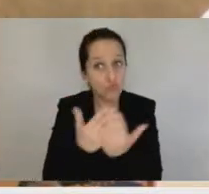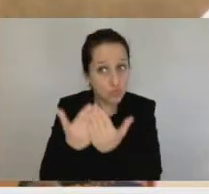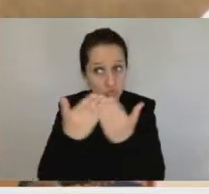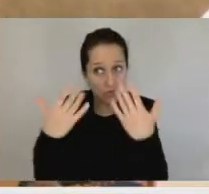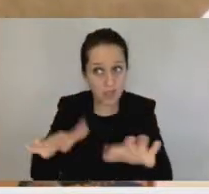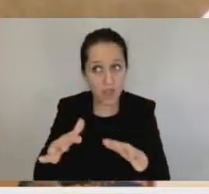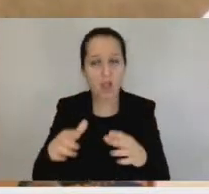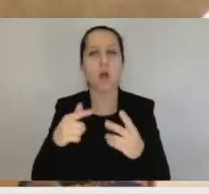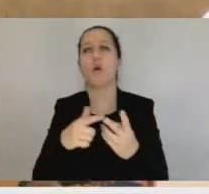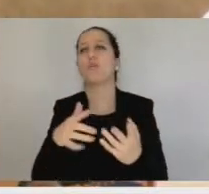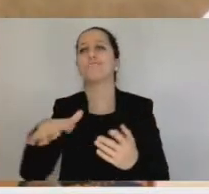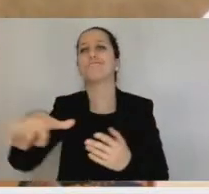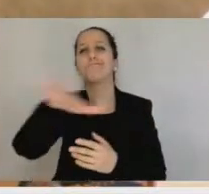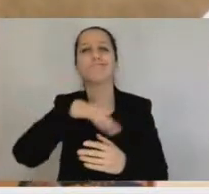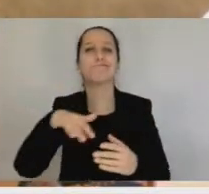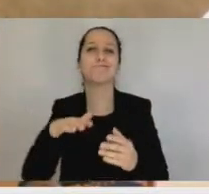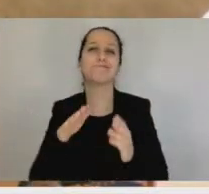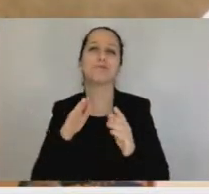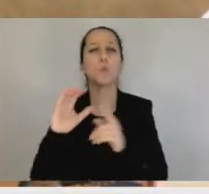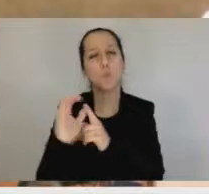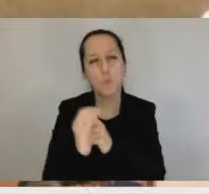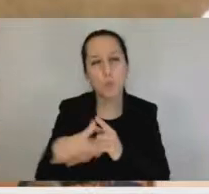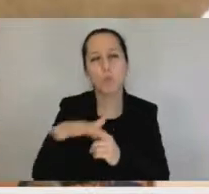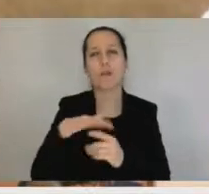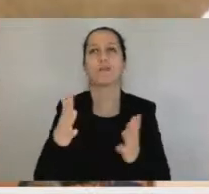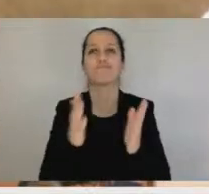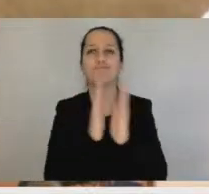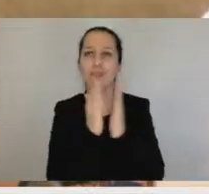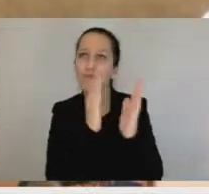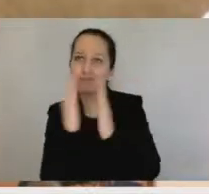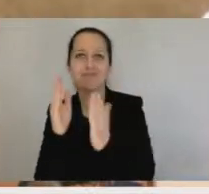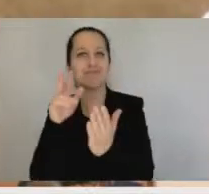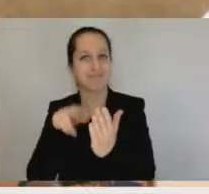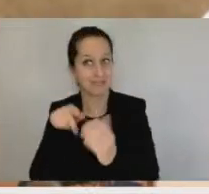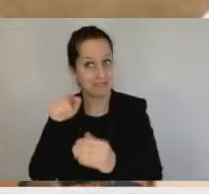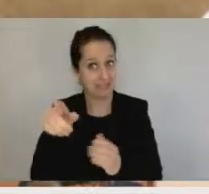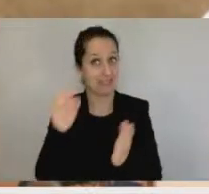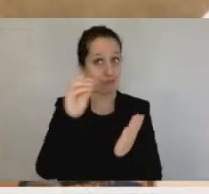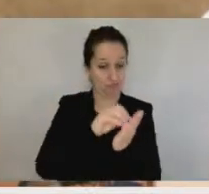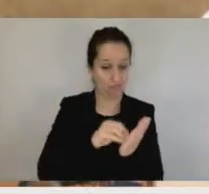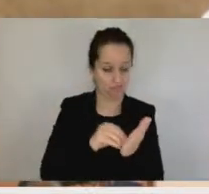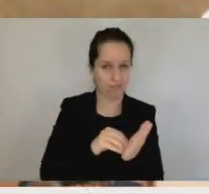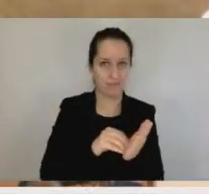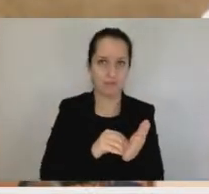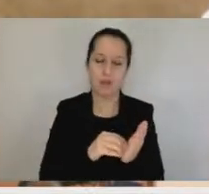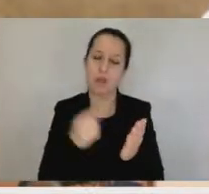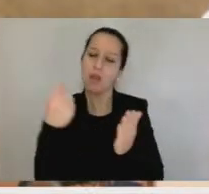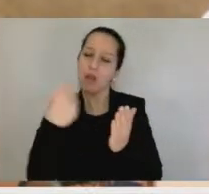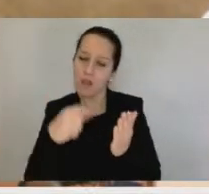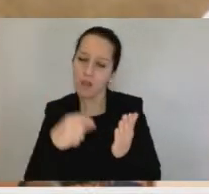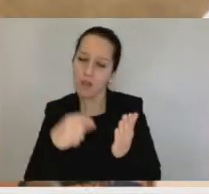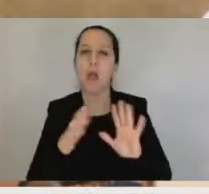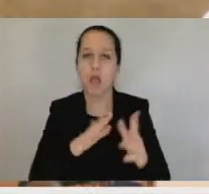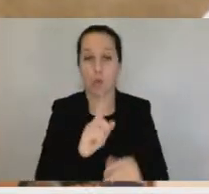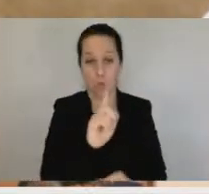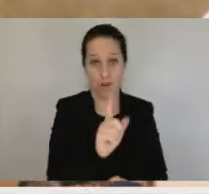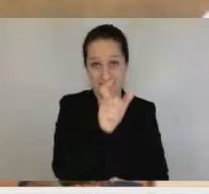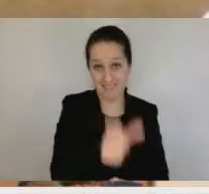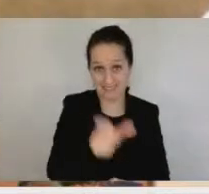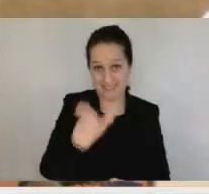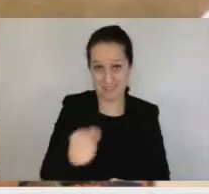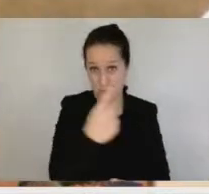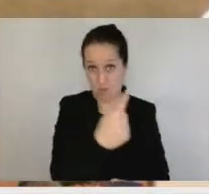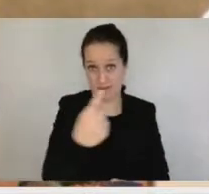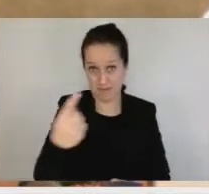different socioeconomic attributes of a family to a student's results, you can have one result. But when you conduct a